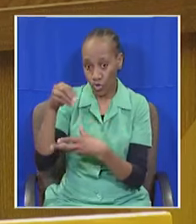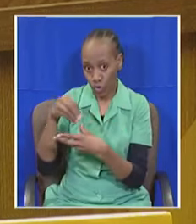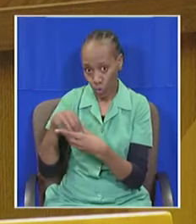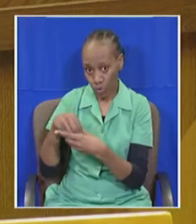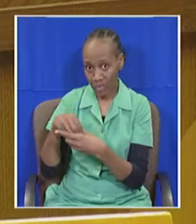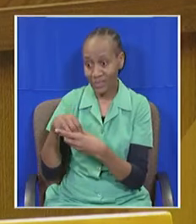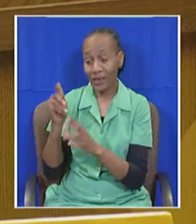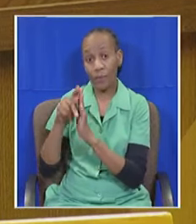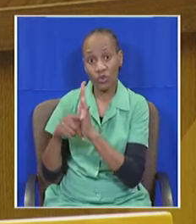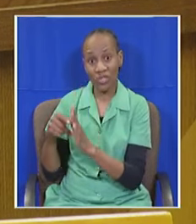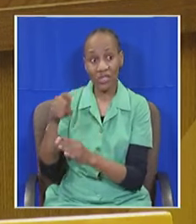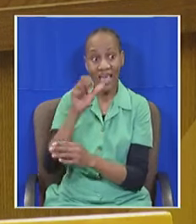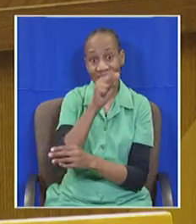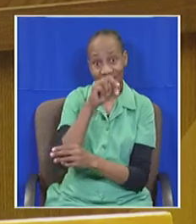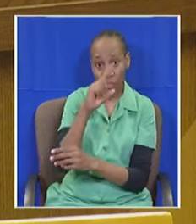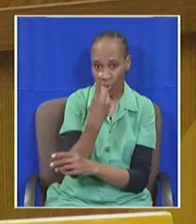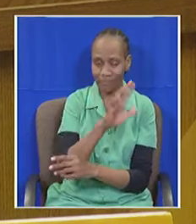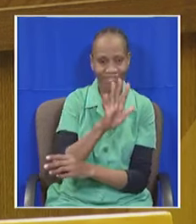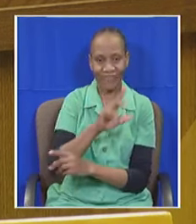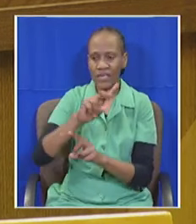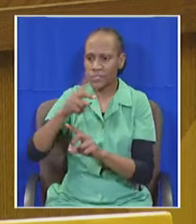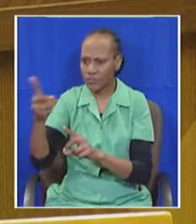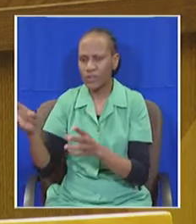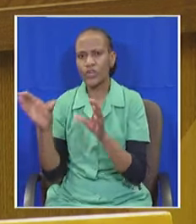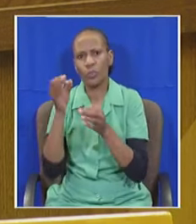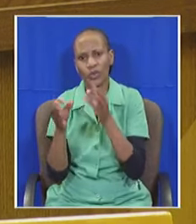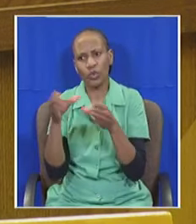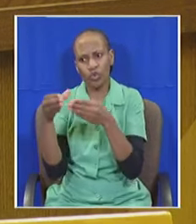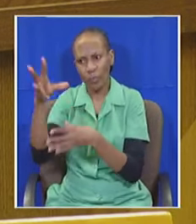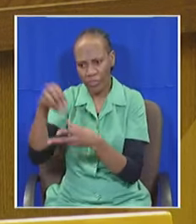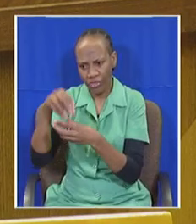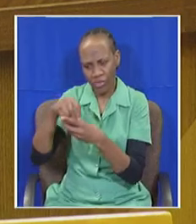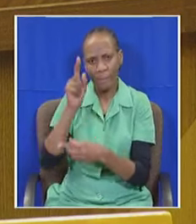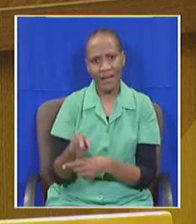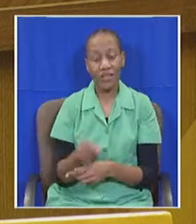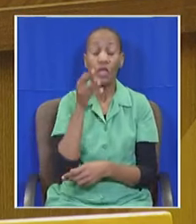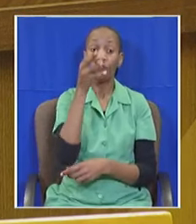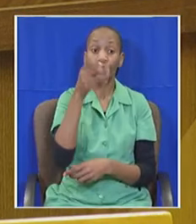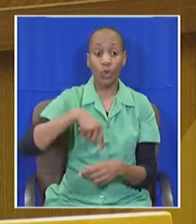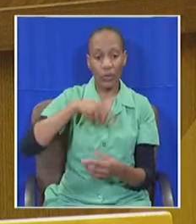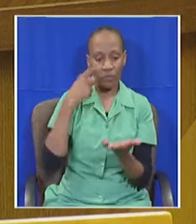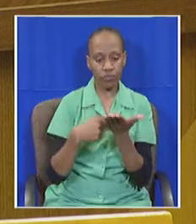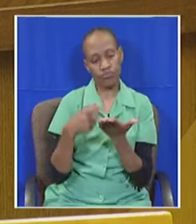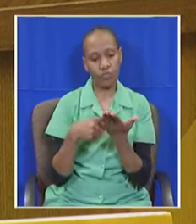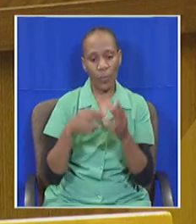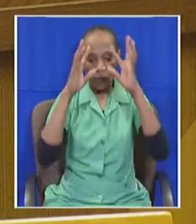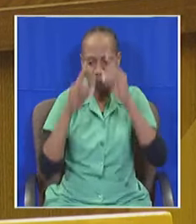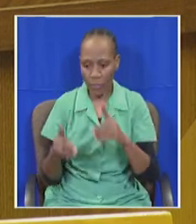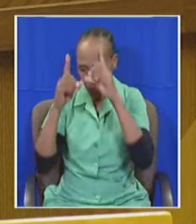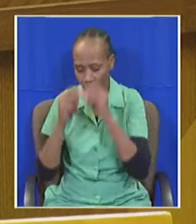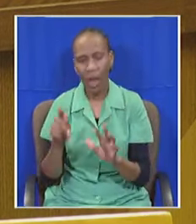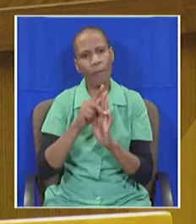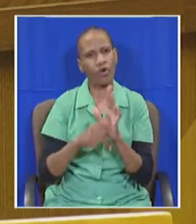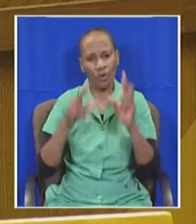ANC. Other parties must get opportunities. Tomorrow, we will have to decide on these policies and laws